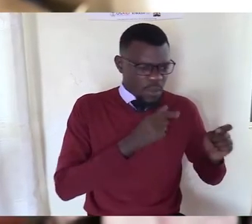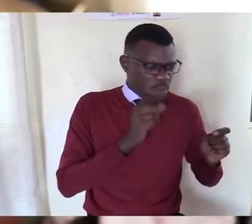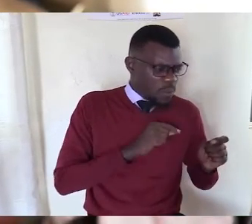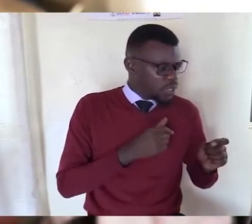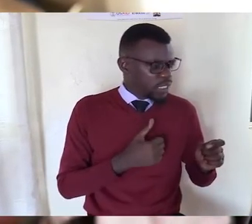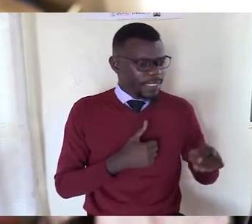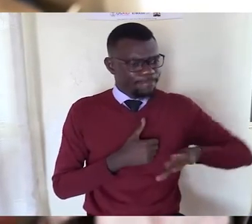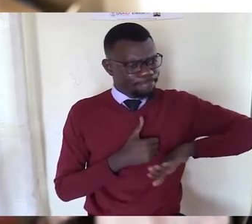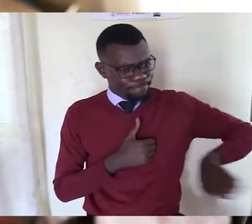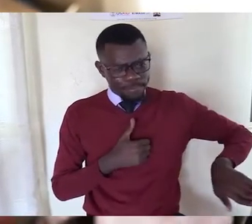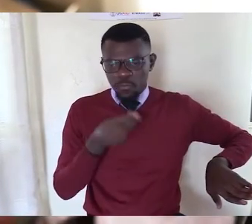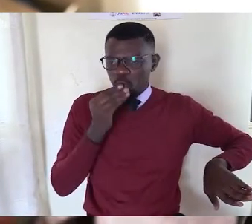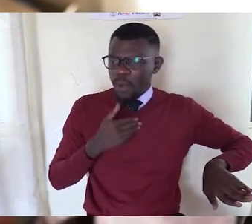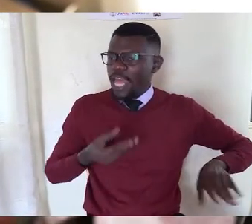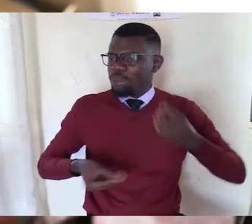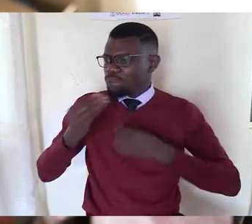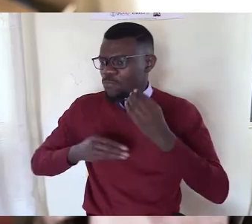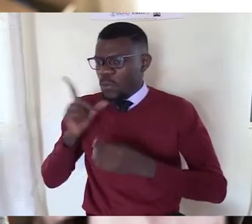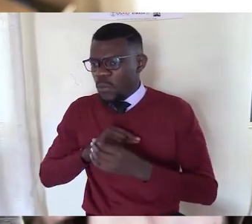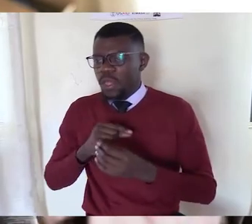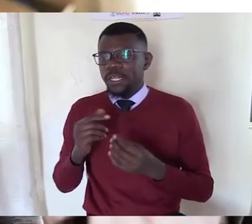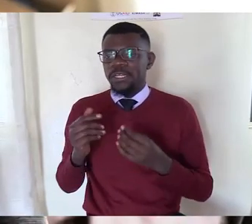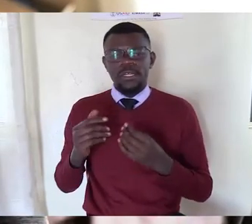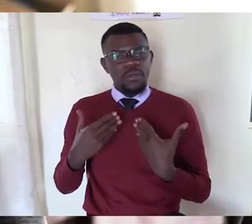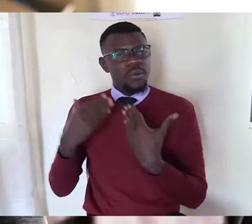yangu ambayo nilikuwa ninauza. Ndio sasa utoke.